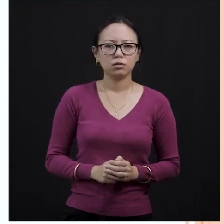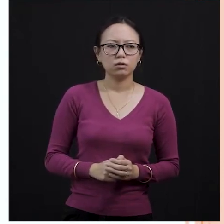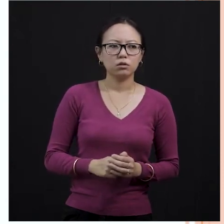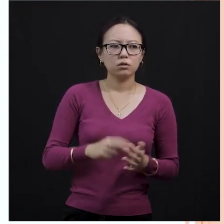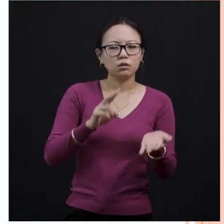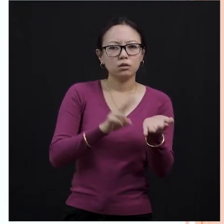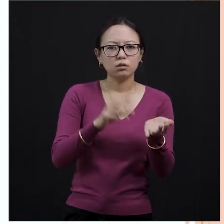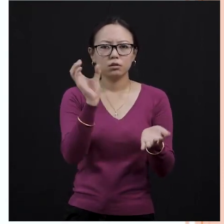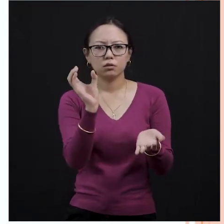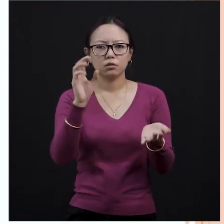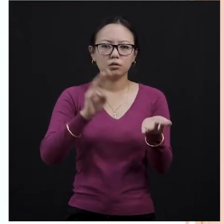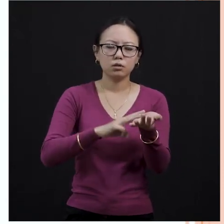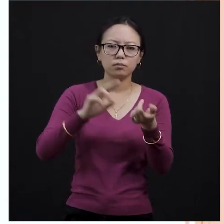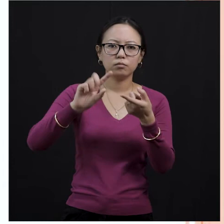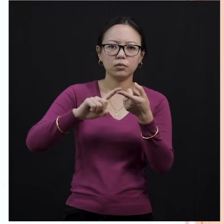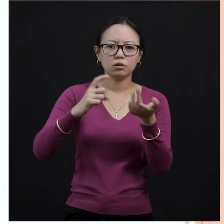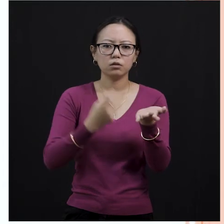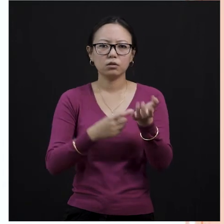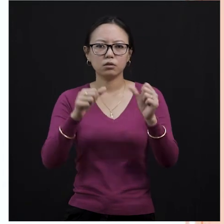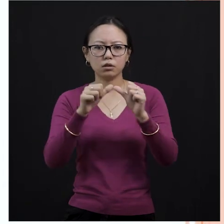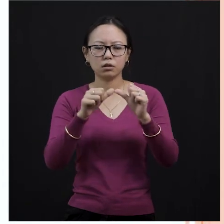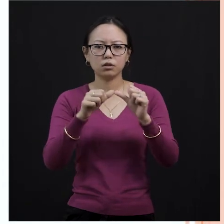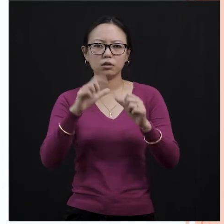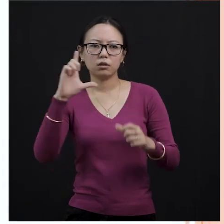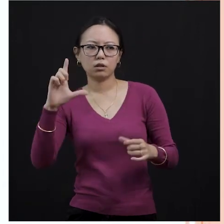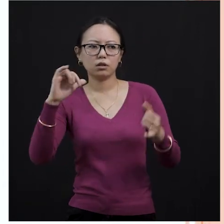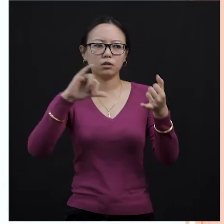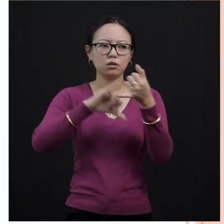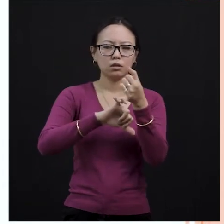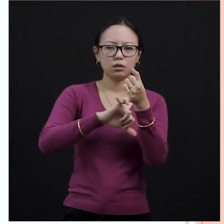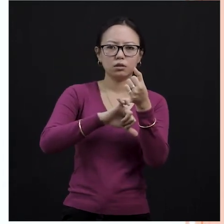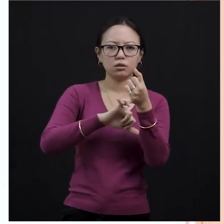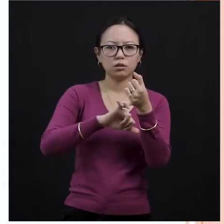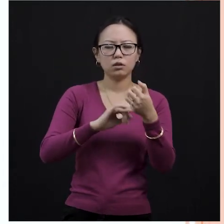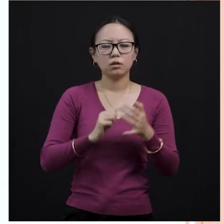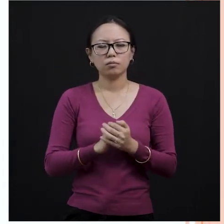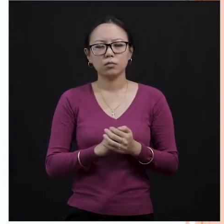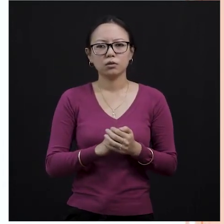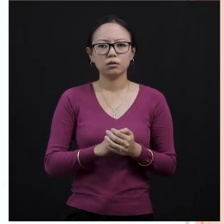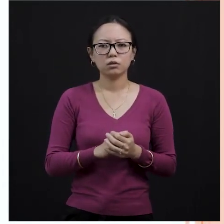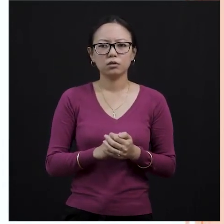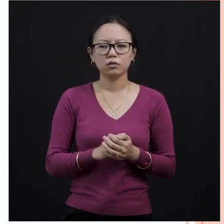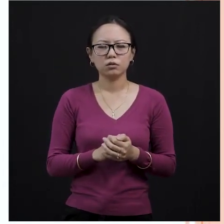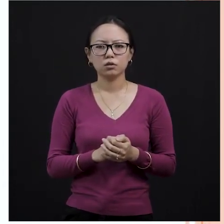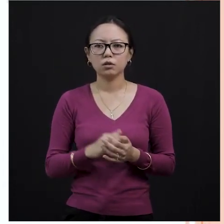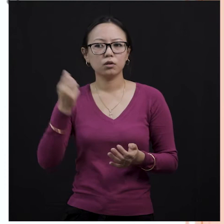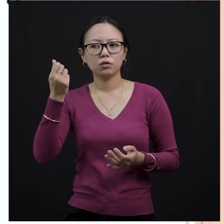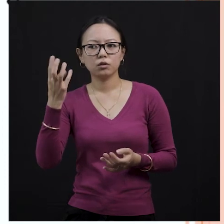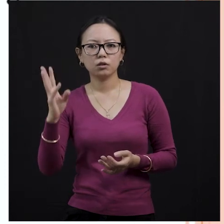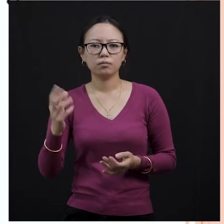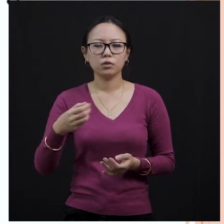numerals with their names by making lines. All right. So